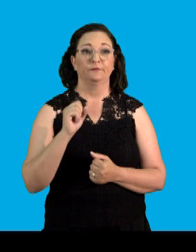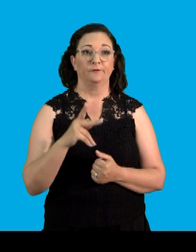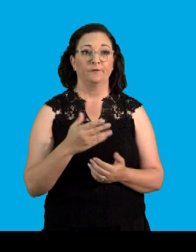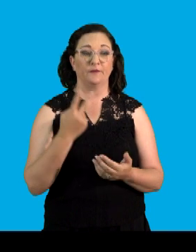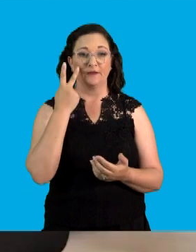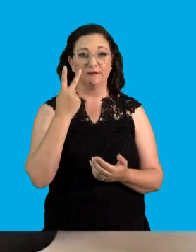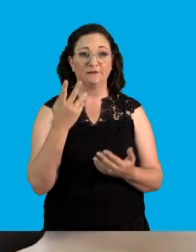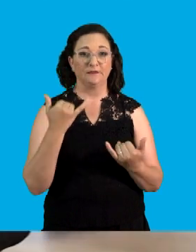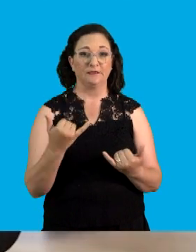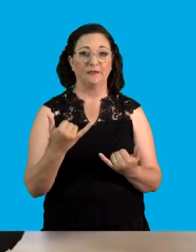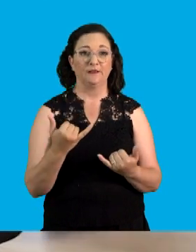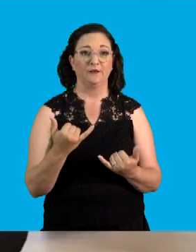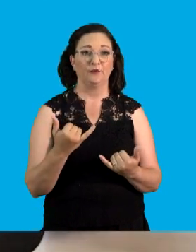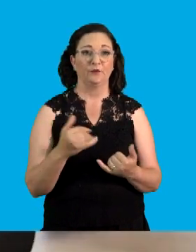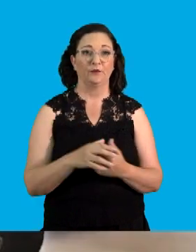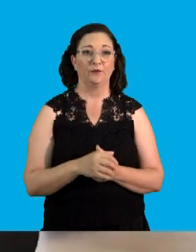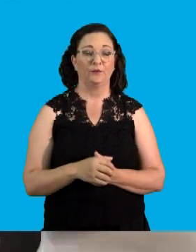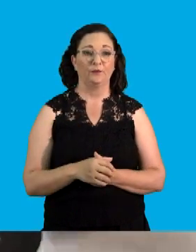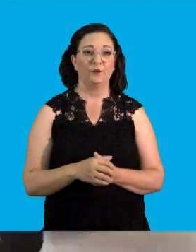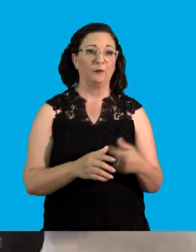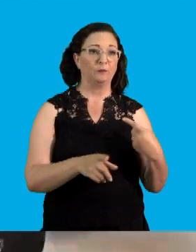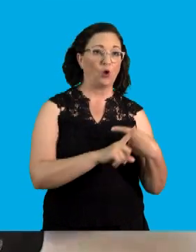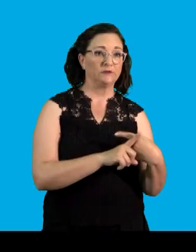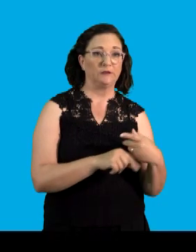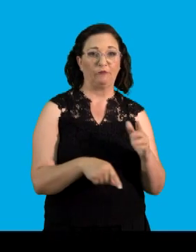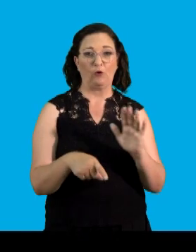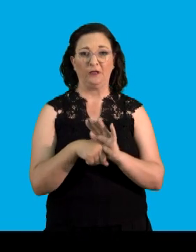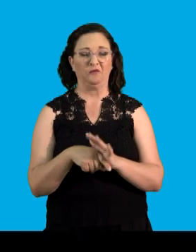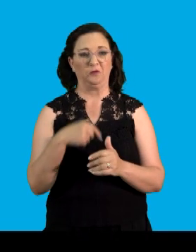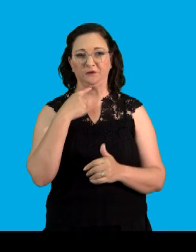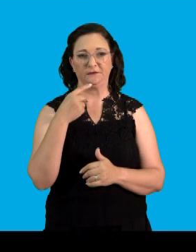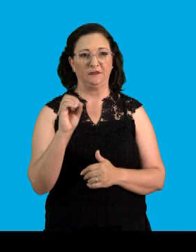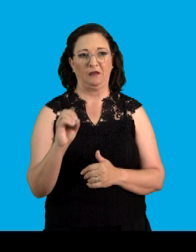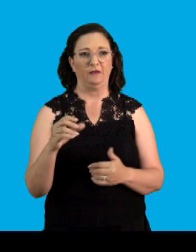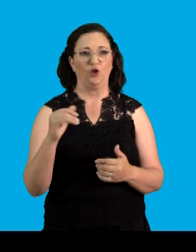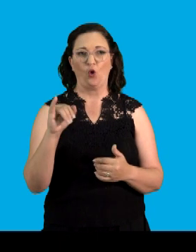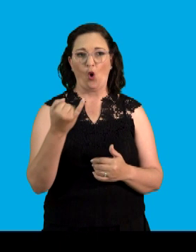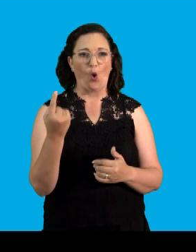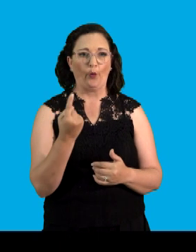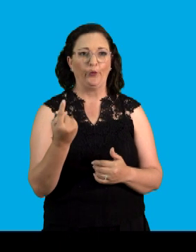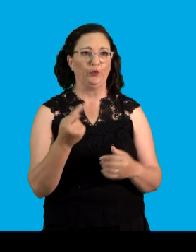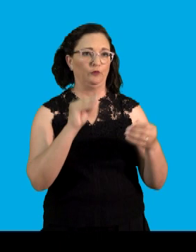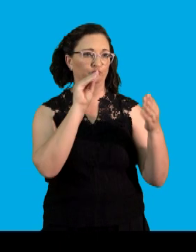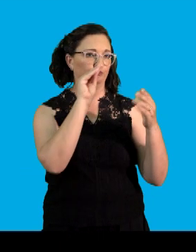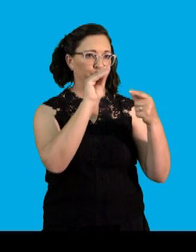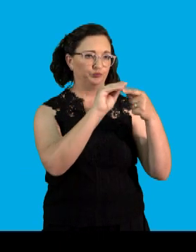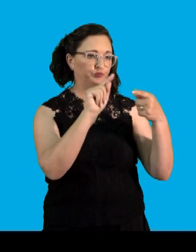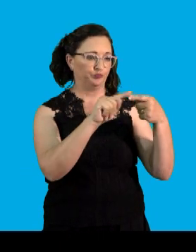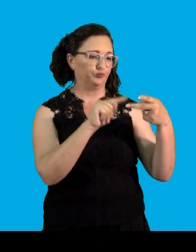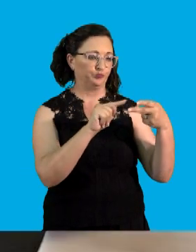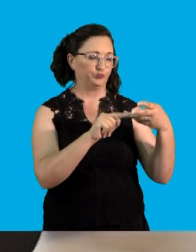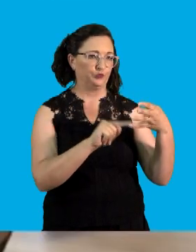All right, so I hope you can see we did not indicate that these are positives or these are negatives. You just put them